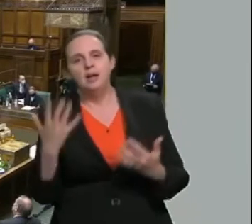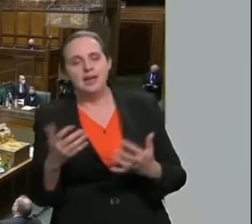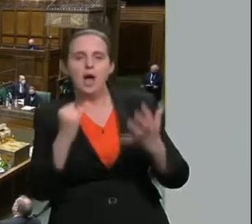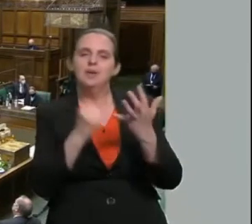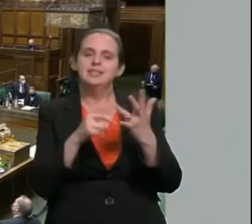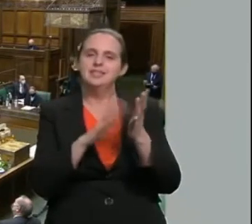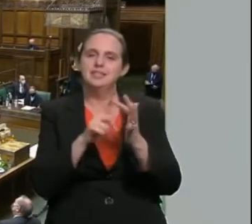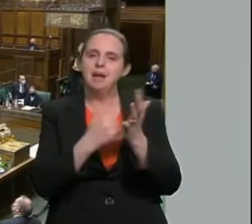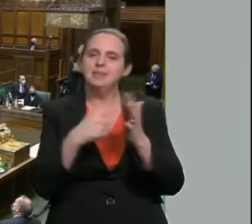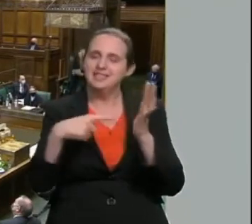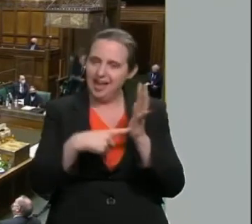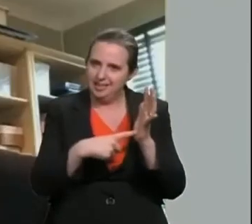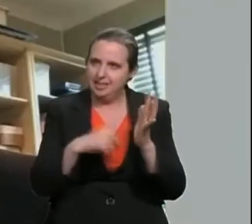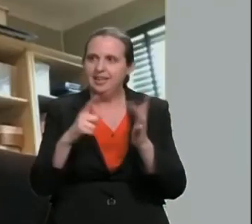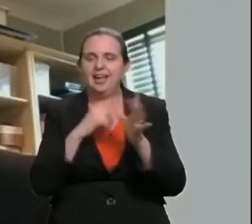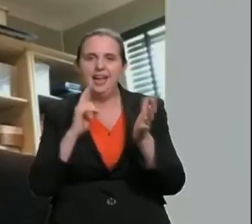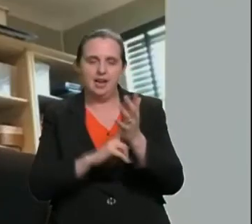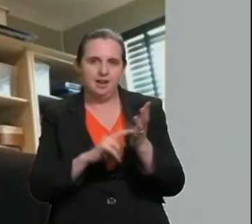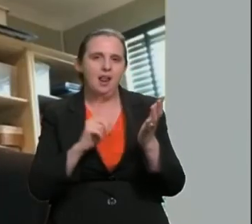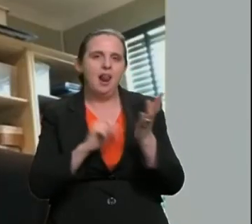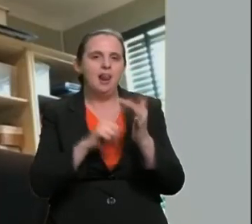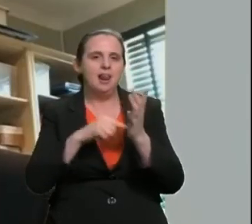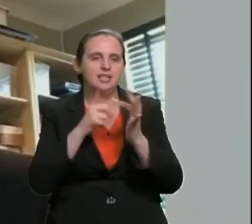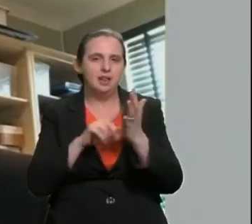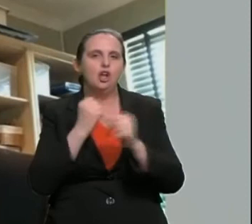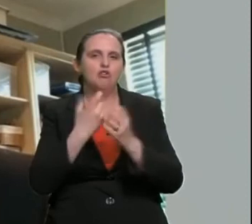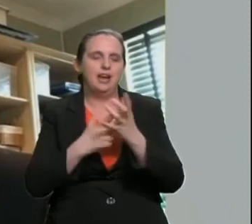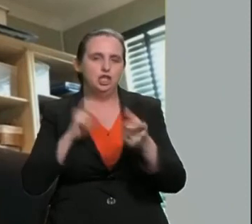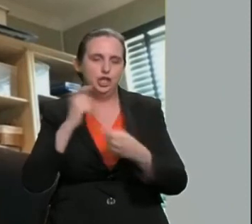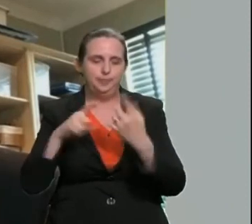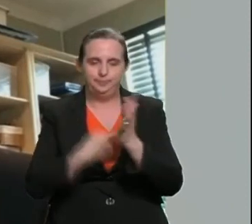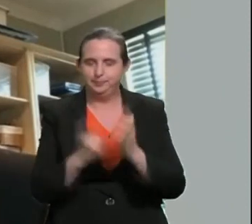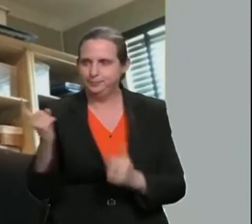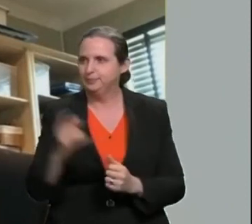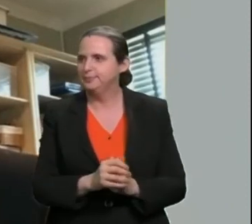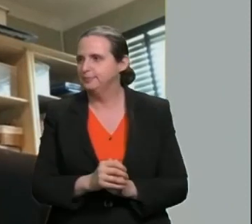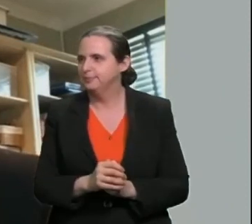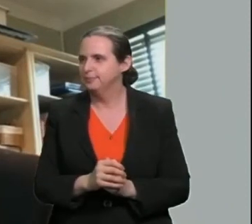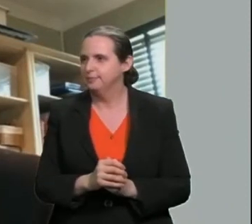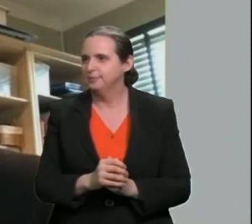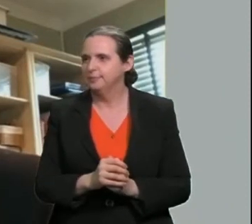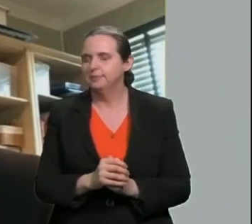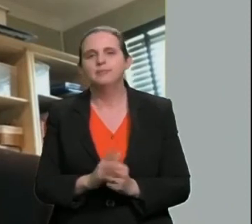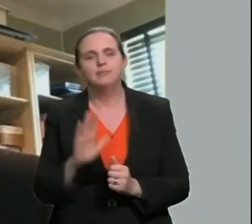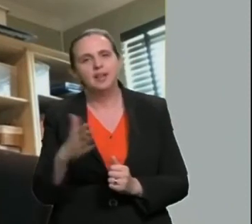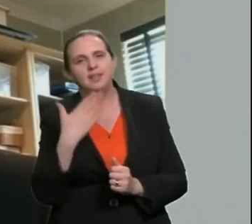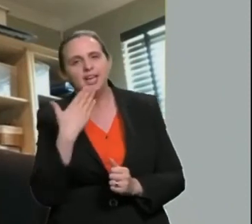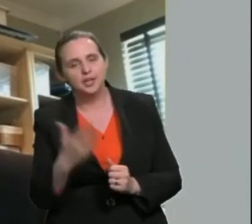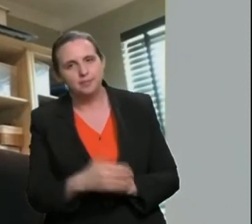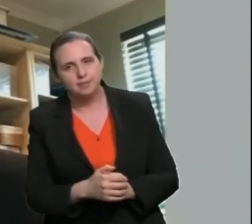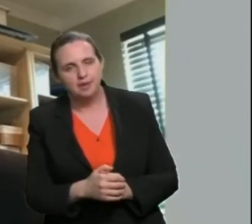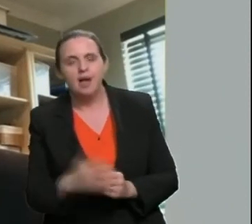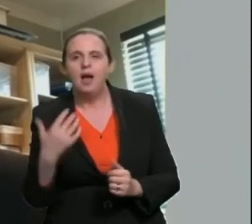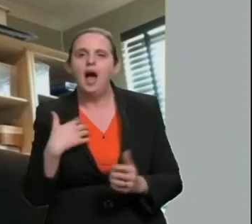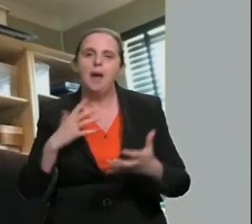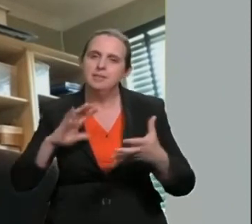starting blocks with Ian Littlegranger. Mr. Speaker, thank you as always. I am delighted my honourable friend is defending democracy